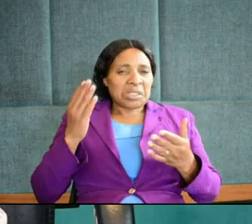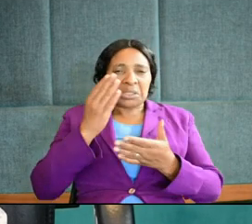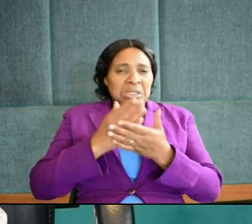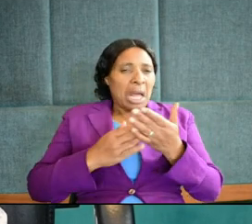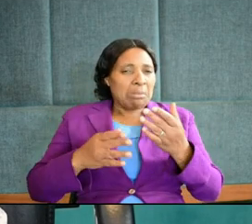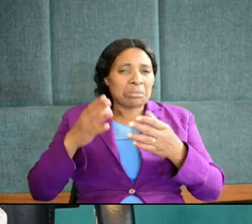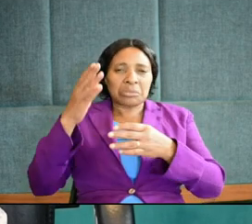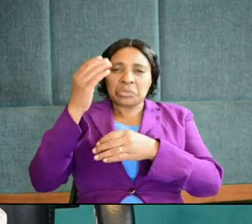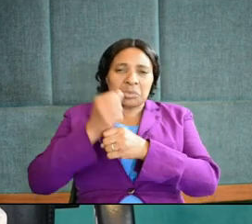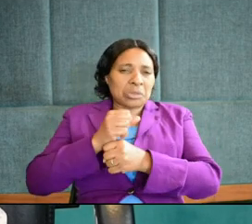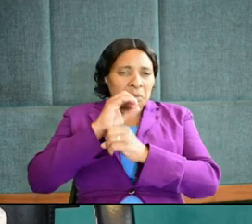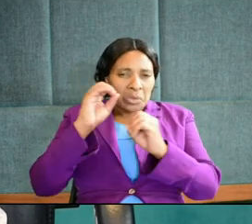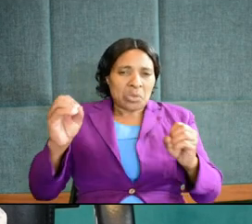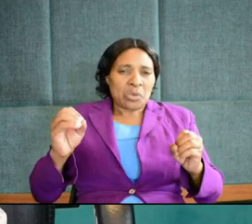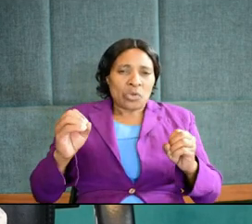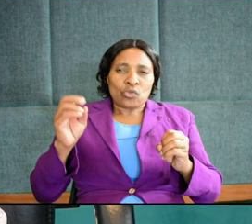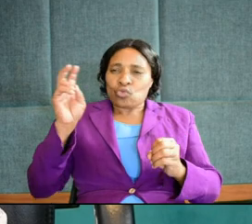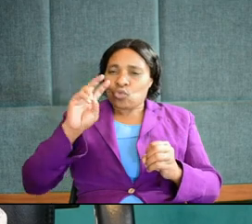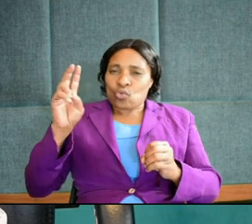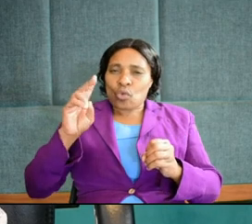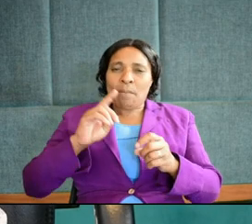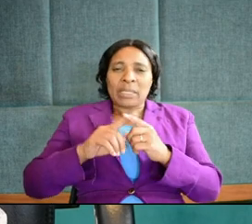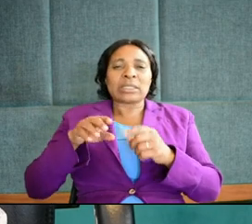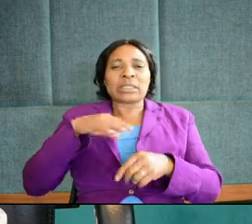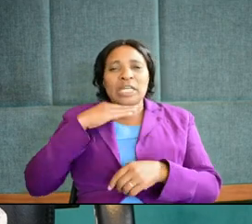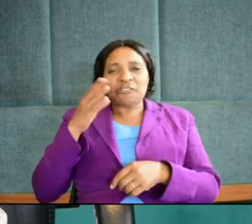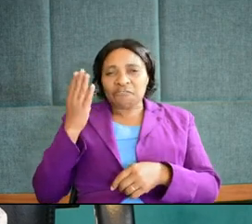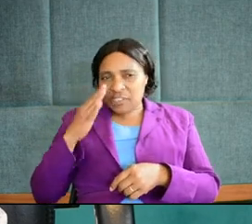look at the snake, and they died.